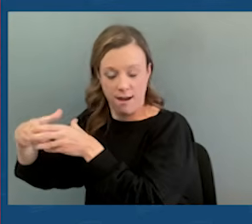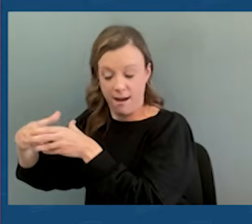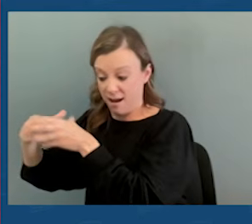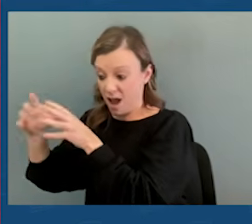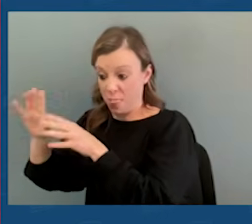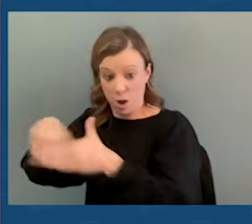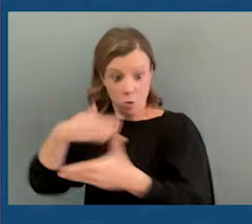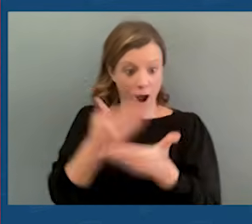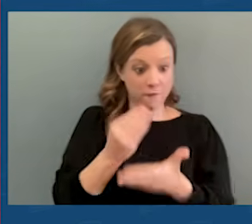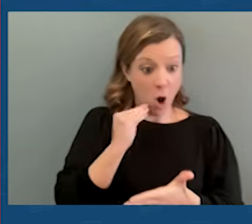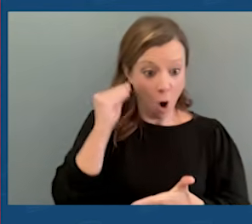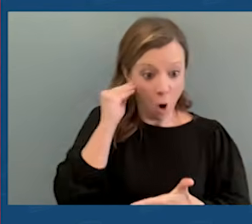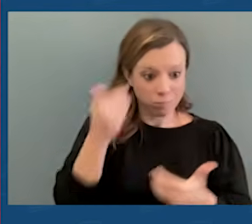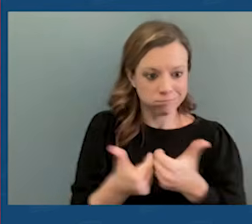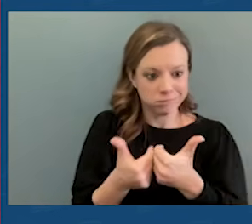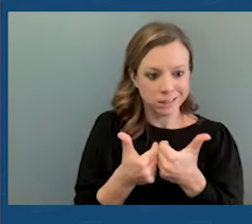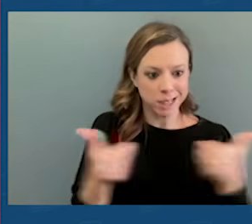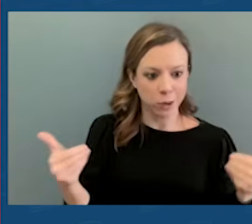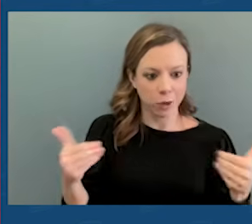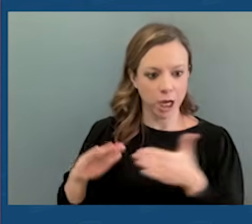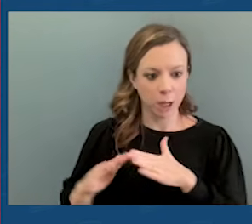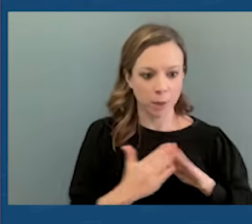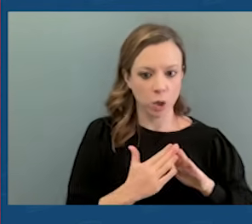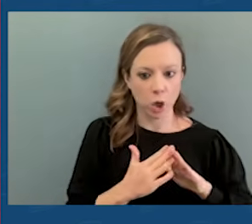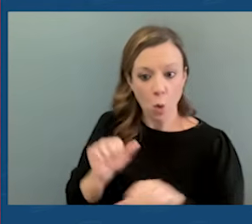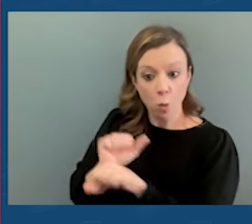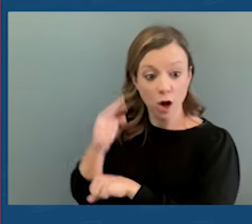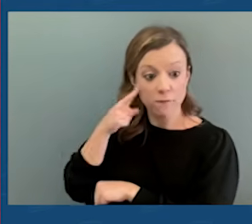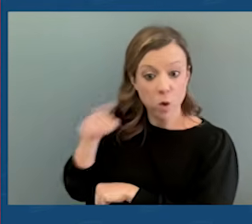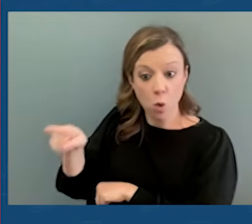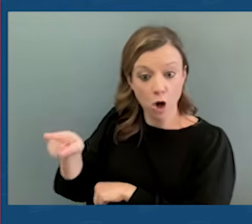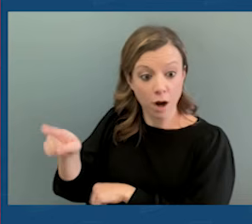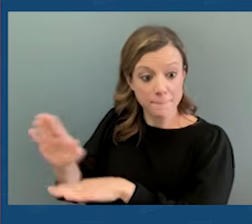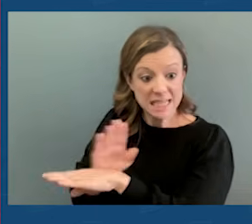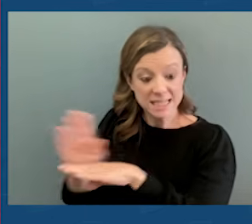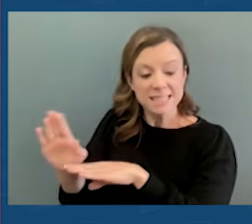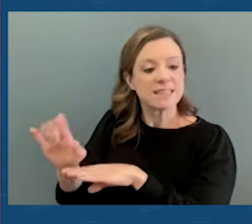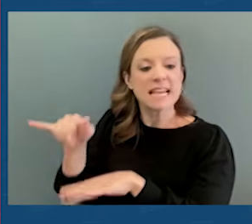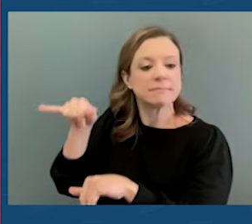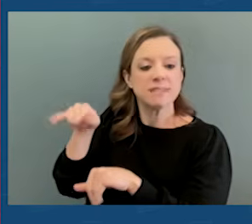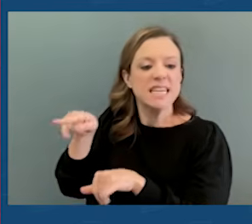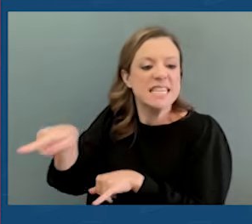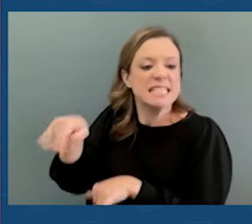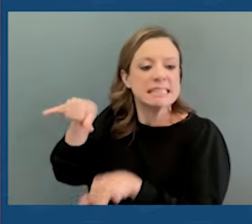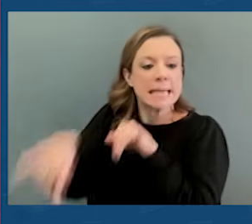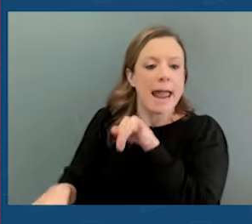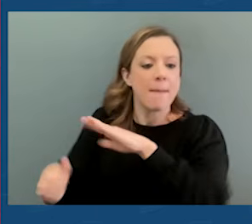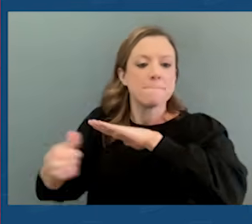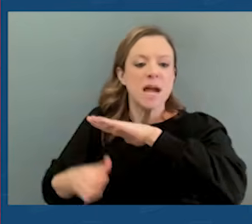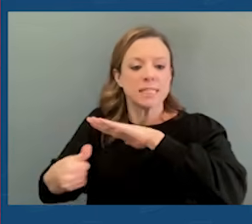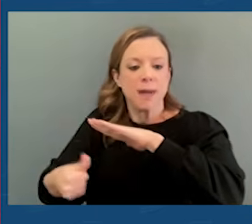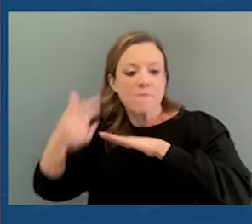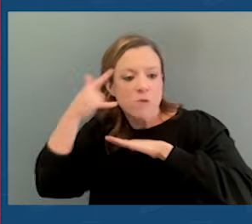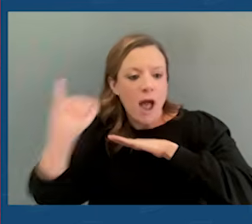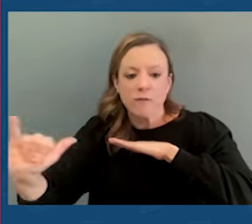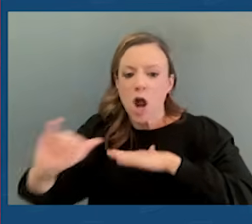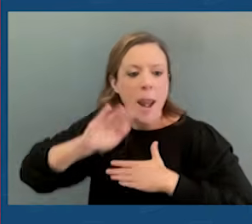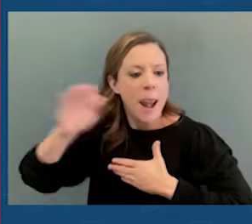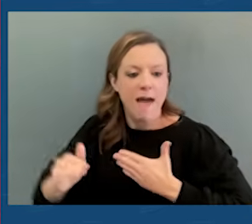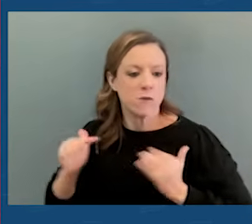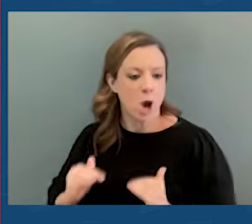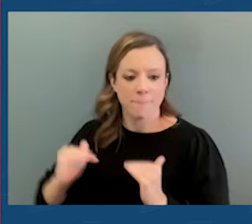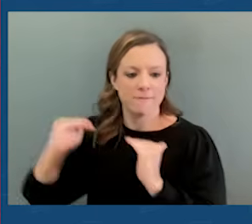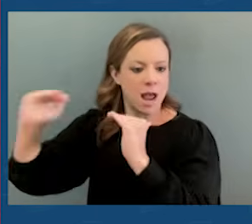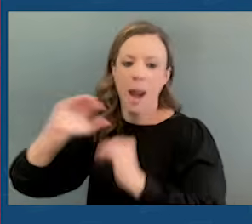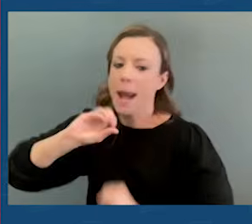for a corporation that guaranteed he would stay in the basement because there would not be